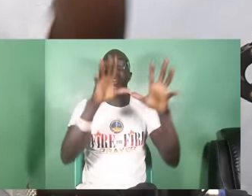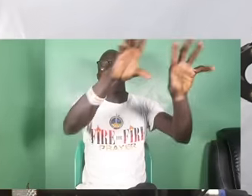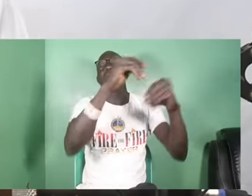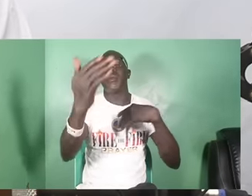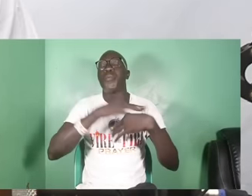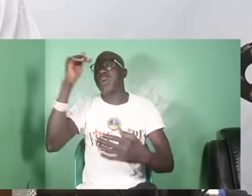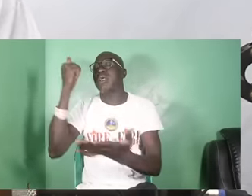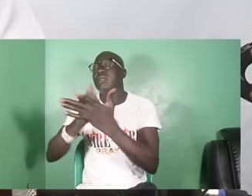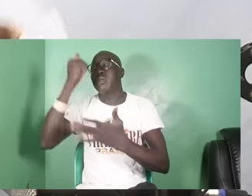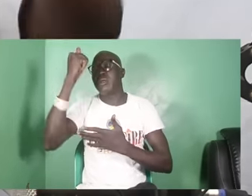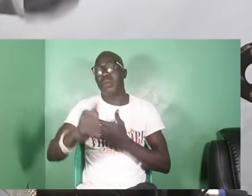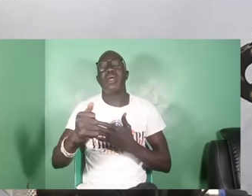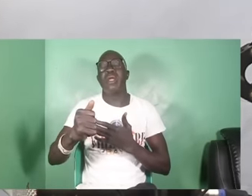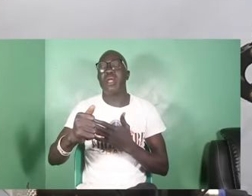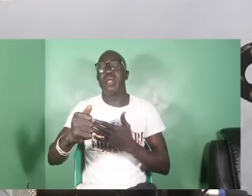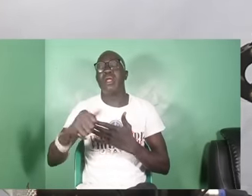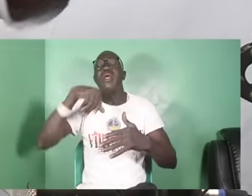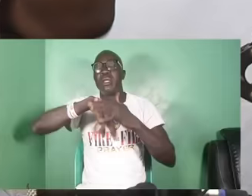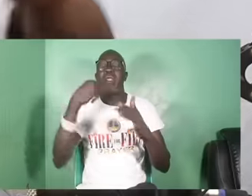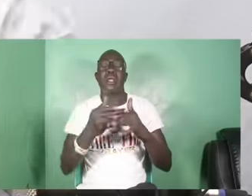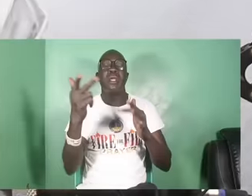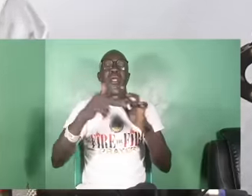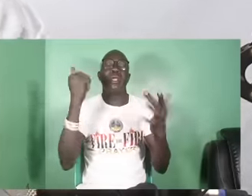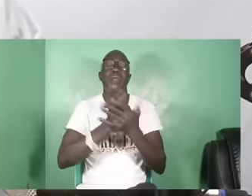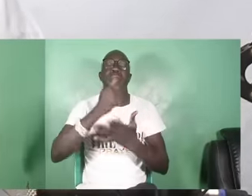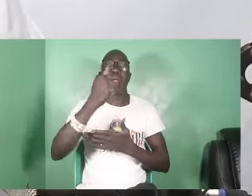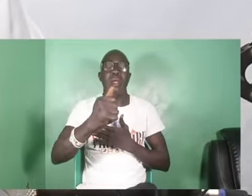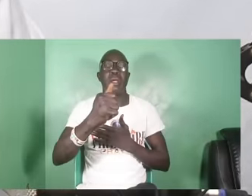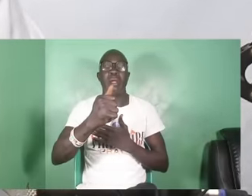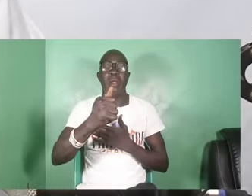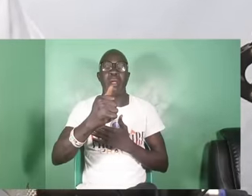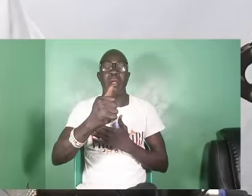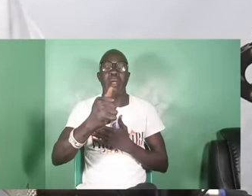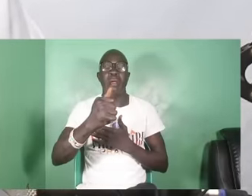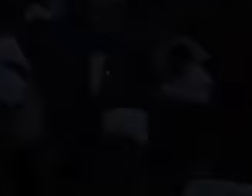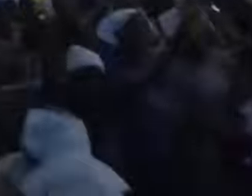back, Father. In the name of